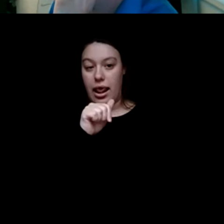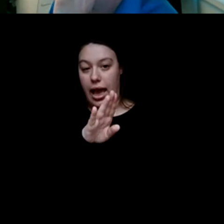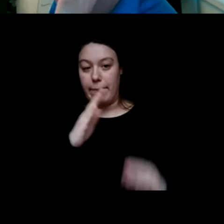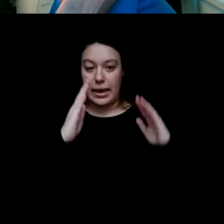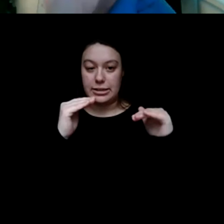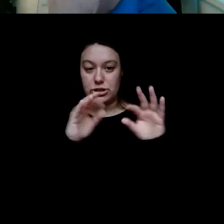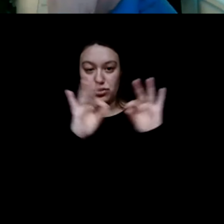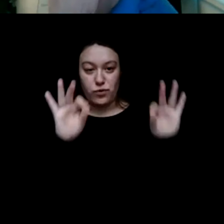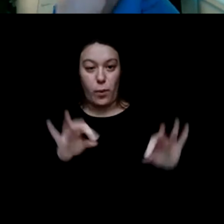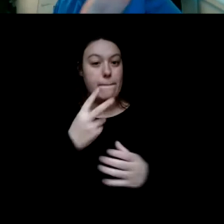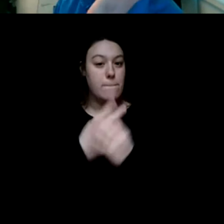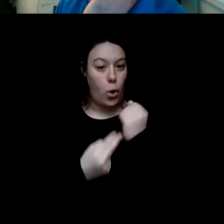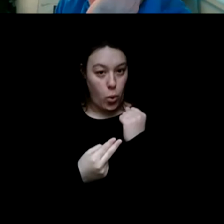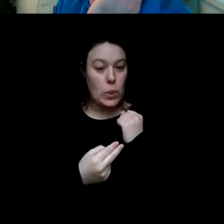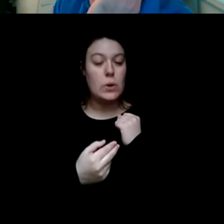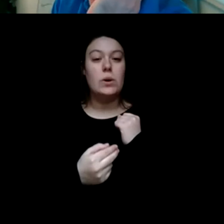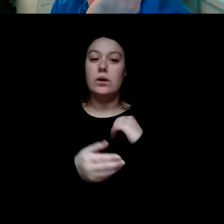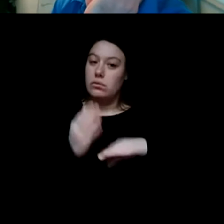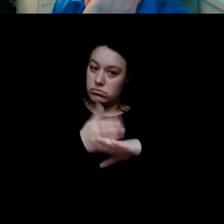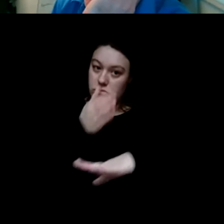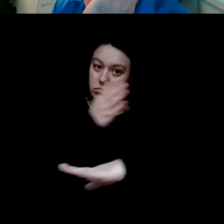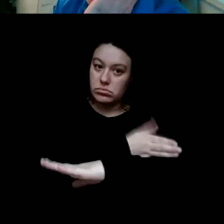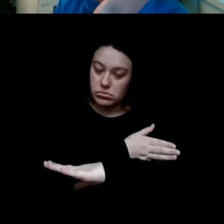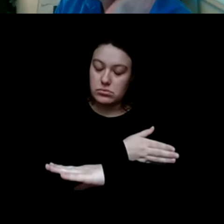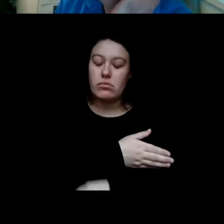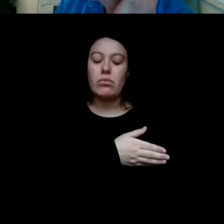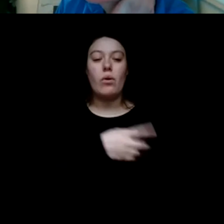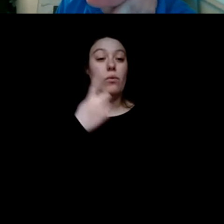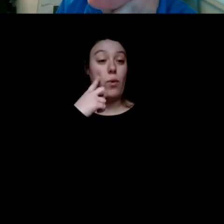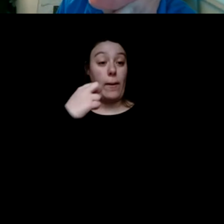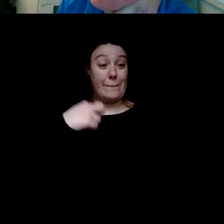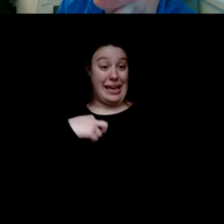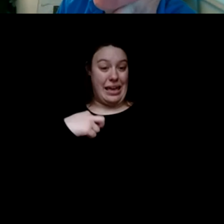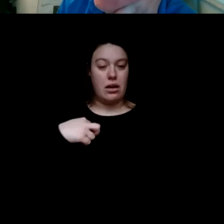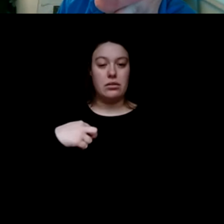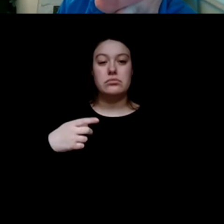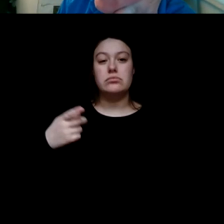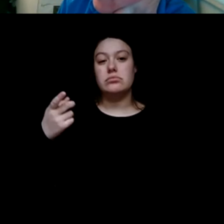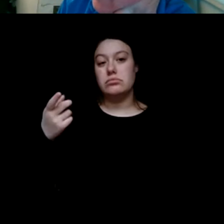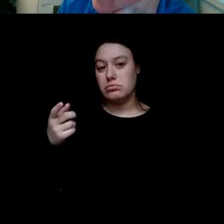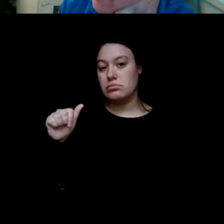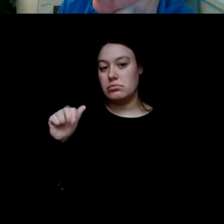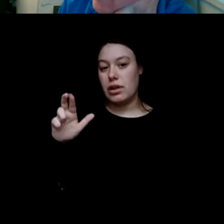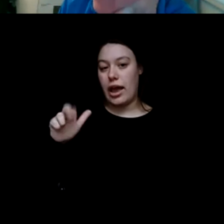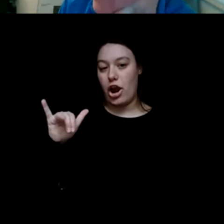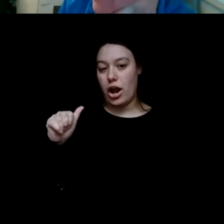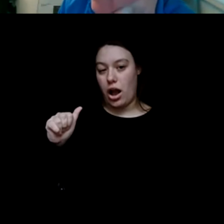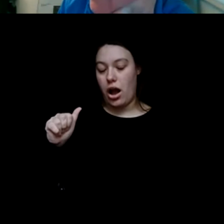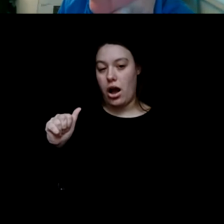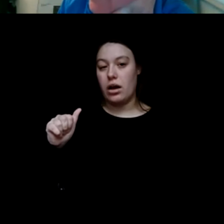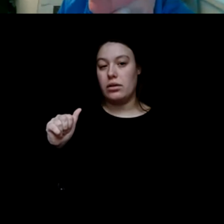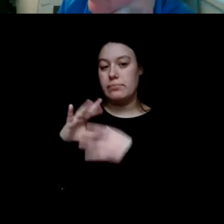think the key thing for me in these situations is, like Erica said, is use these tools, but